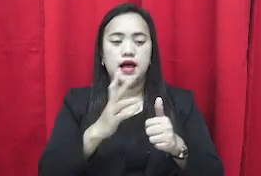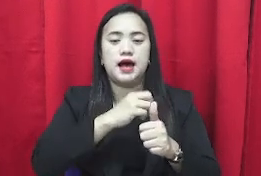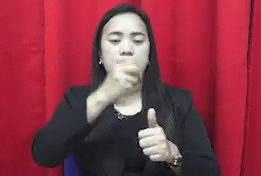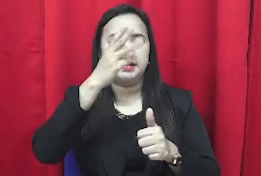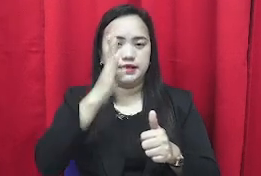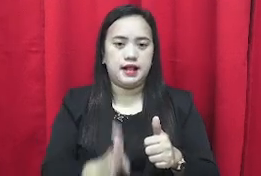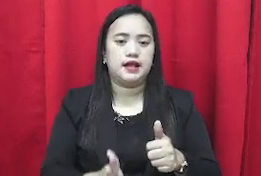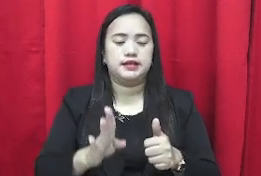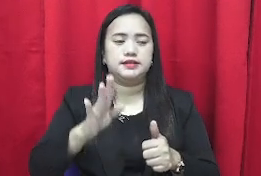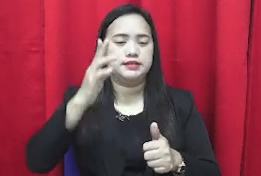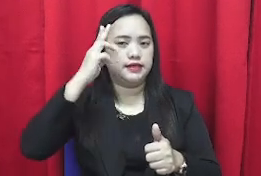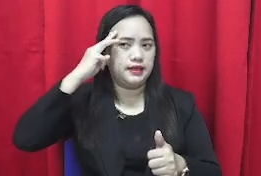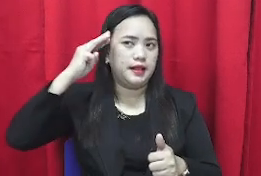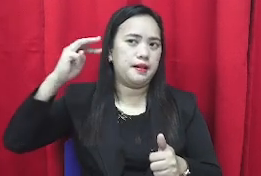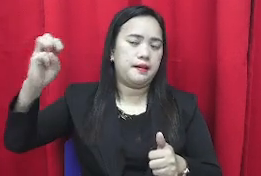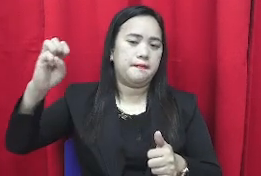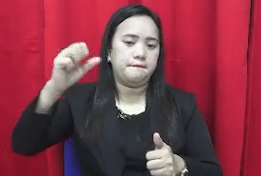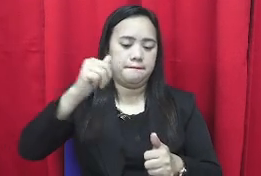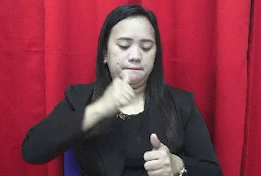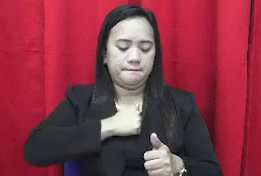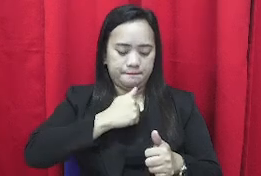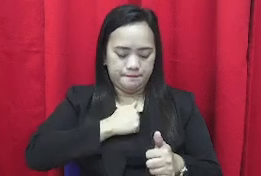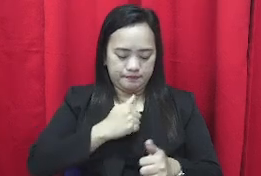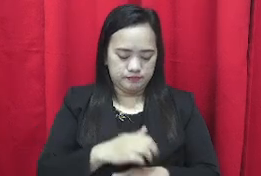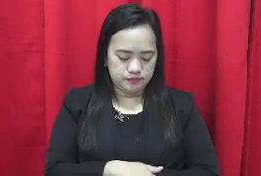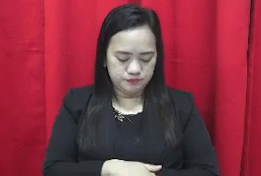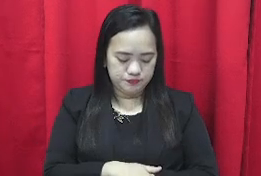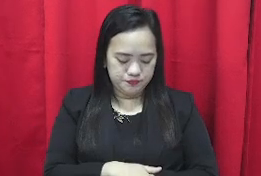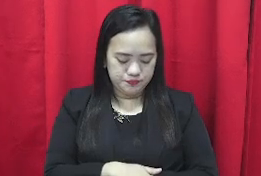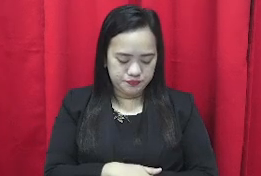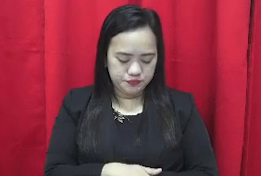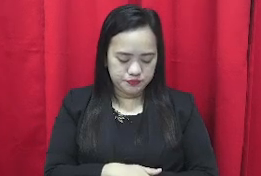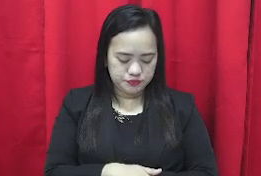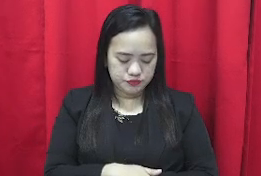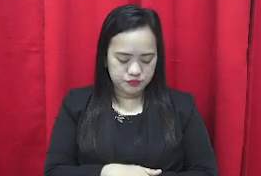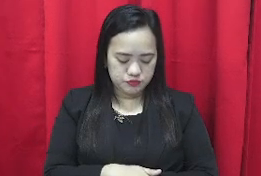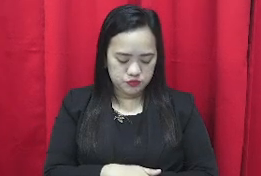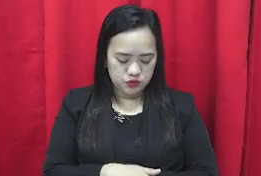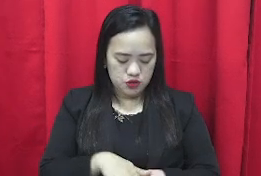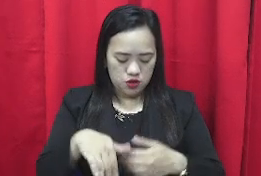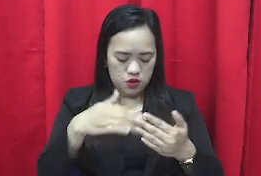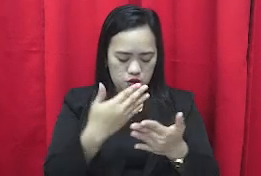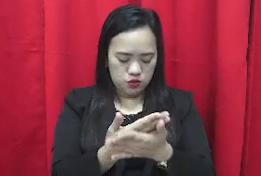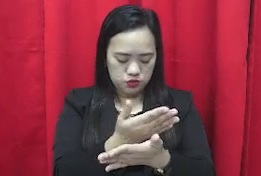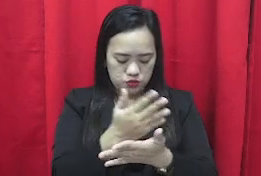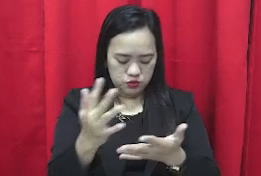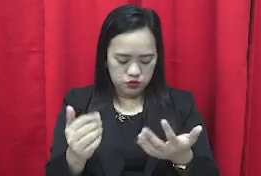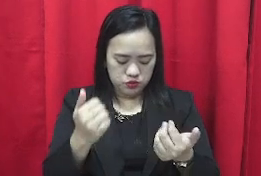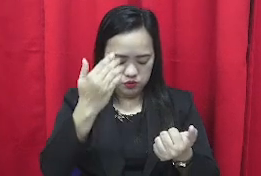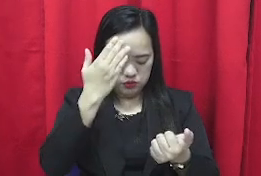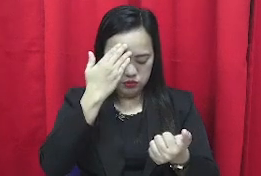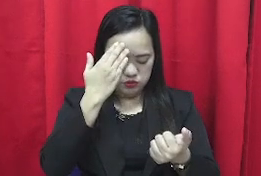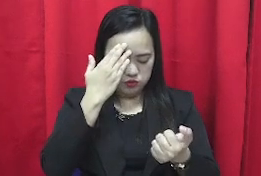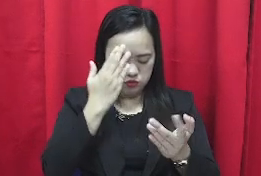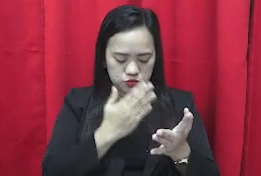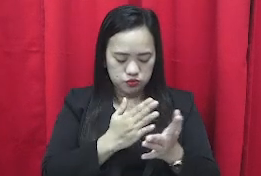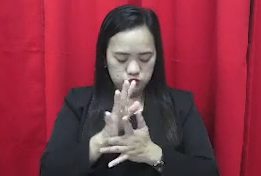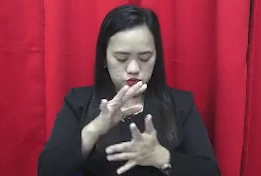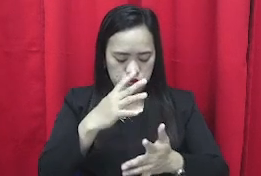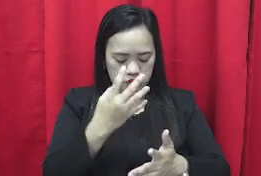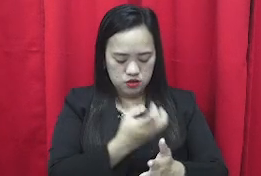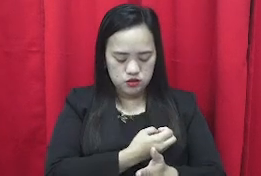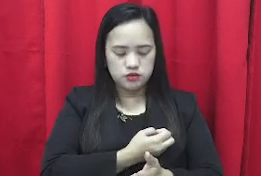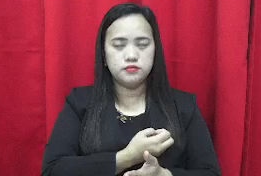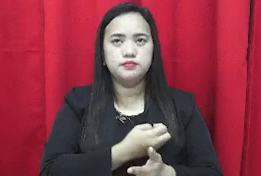himself Amen sa paanong pamamaran mo matutunan yan theology Makikilala mo pangong jesukristo through our theology